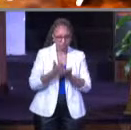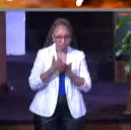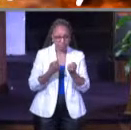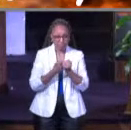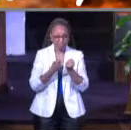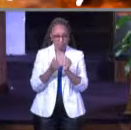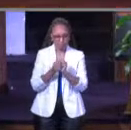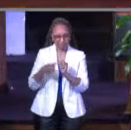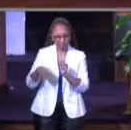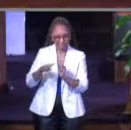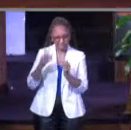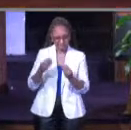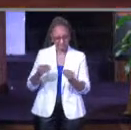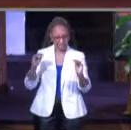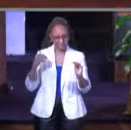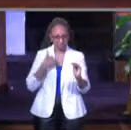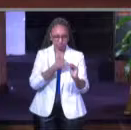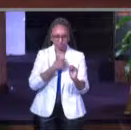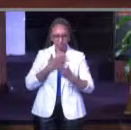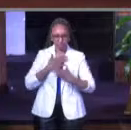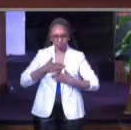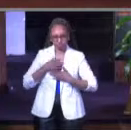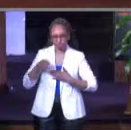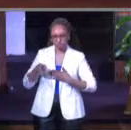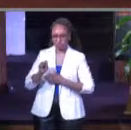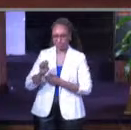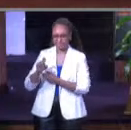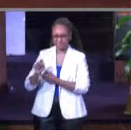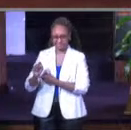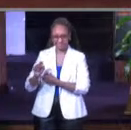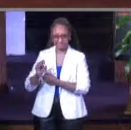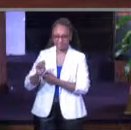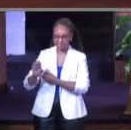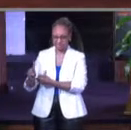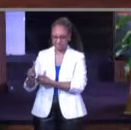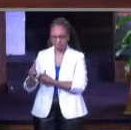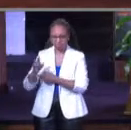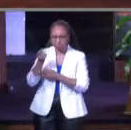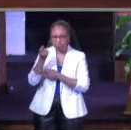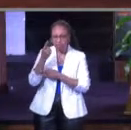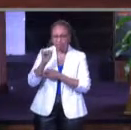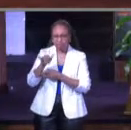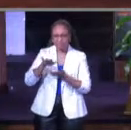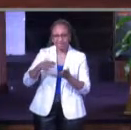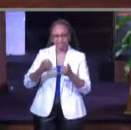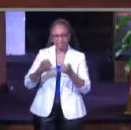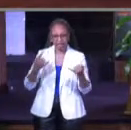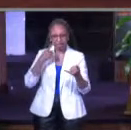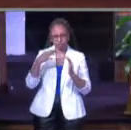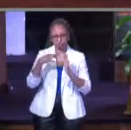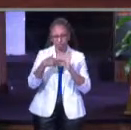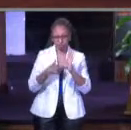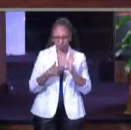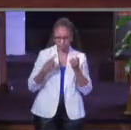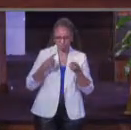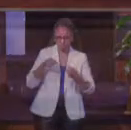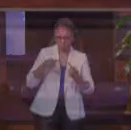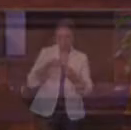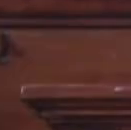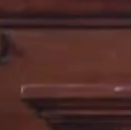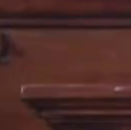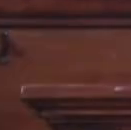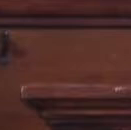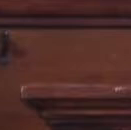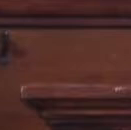truly appreciate your seed being sown. Remember, the deadline to register to participate is April